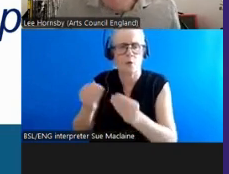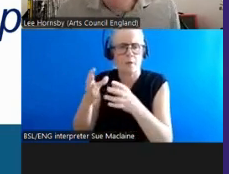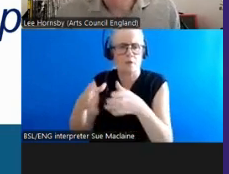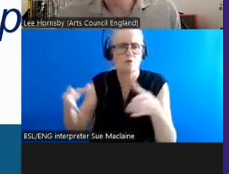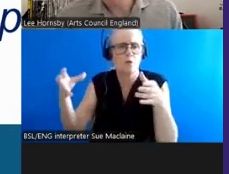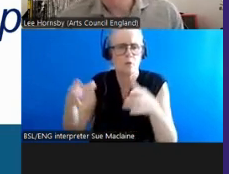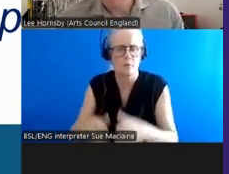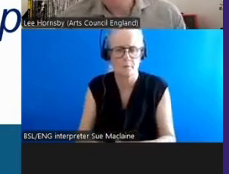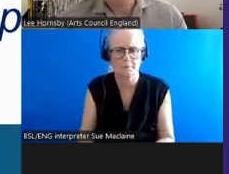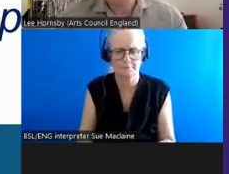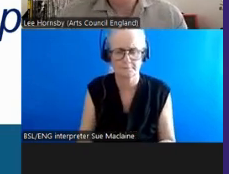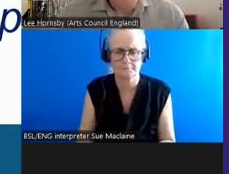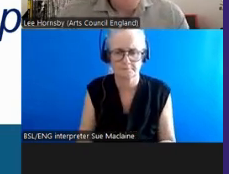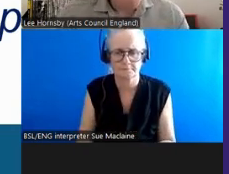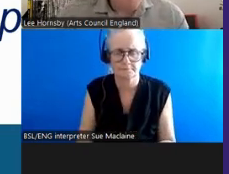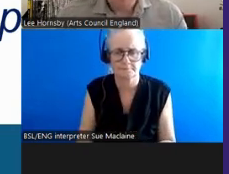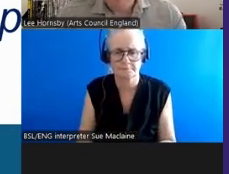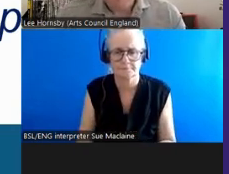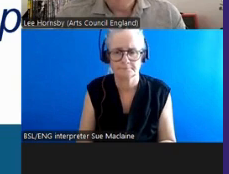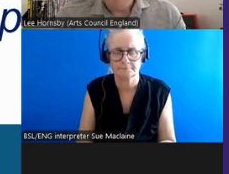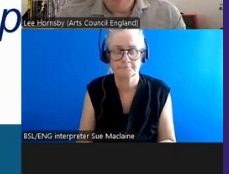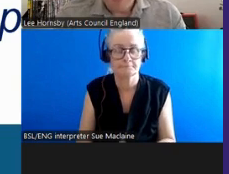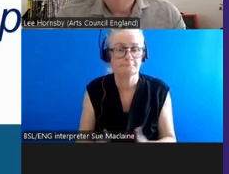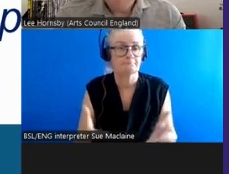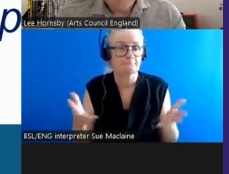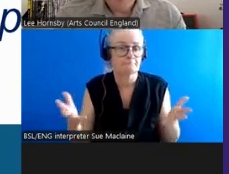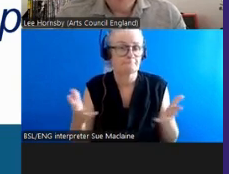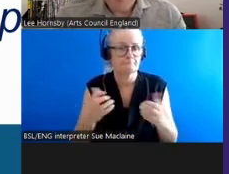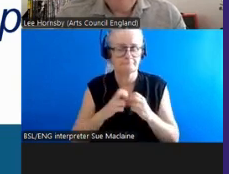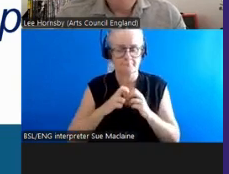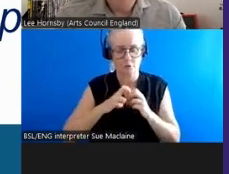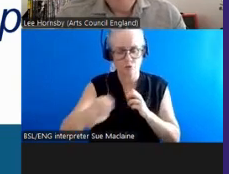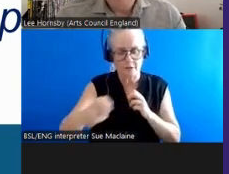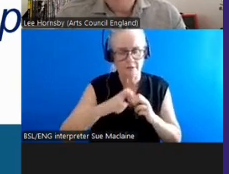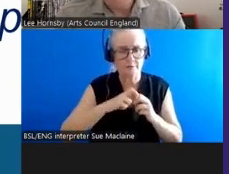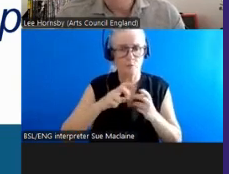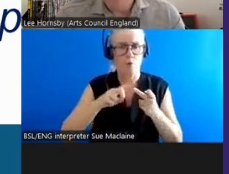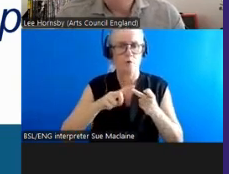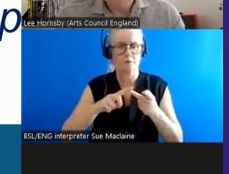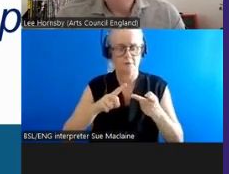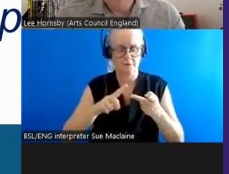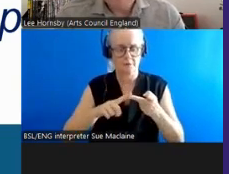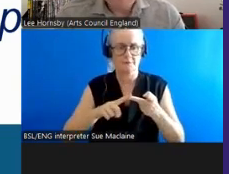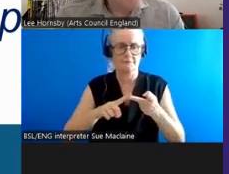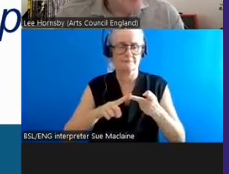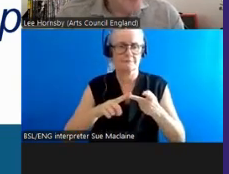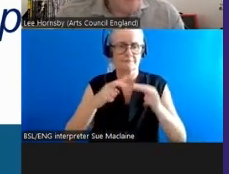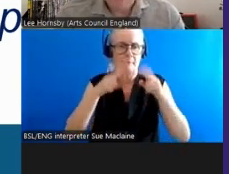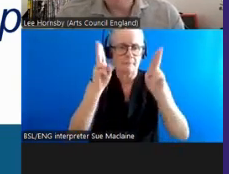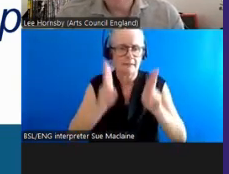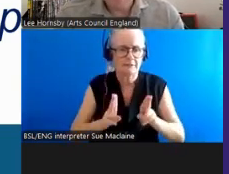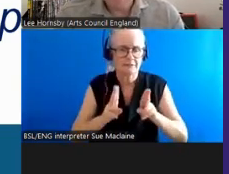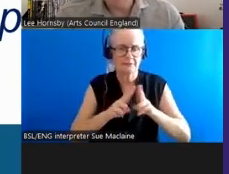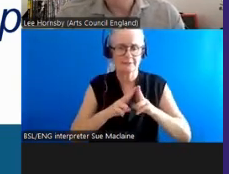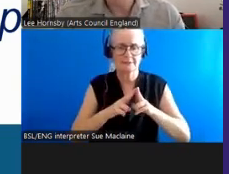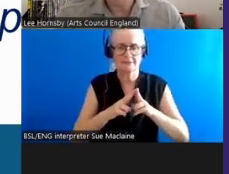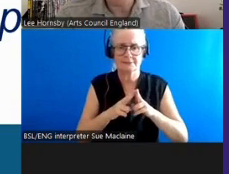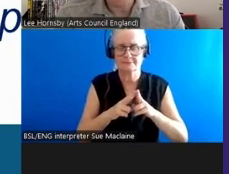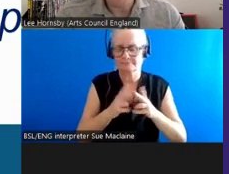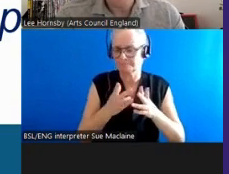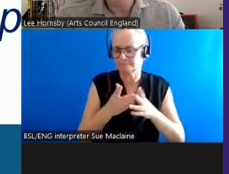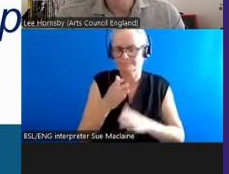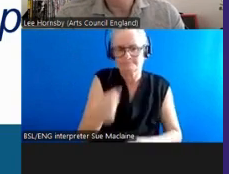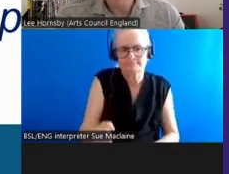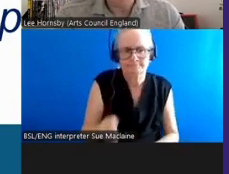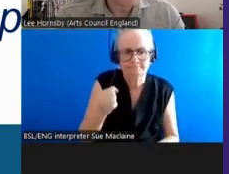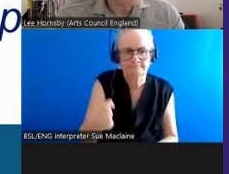they're getting increasingly across transport and infrastructure. So how can they maximize their public transport systems